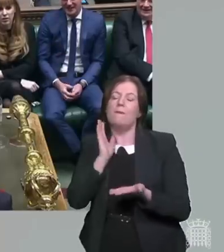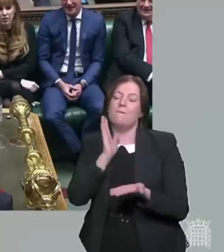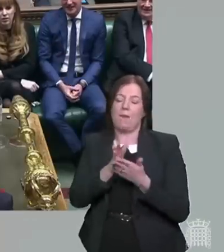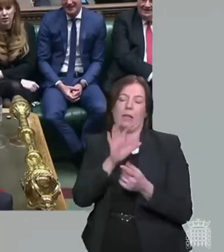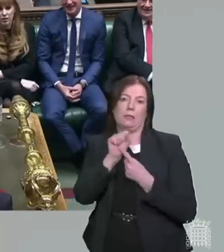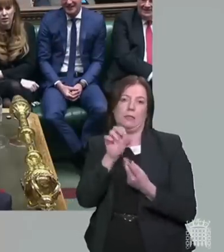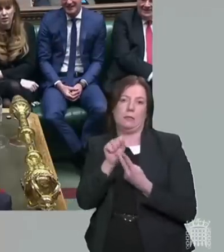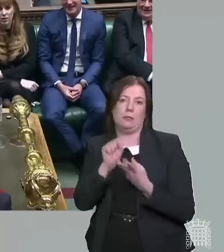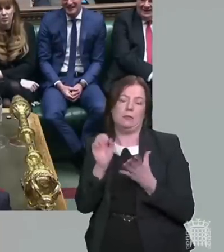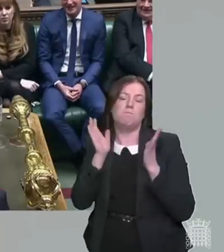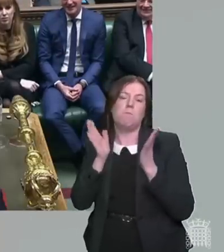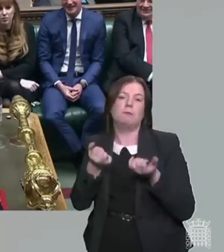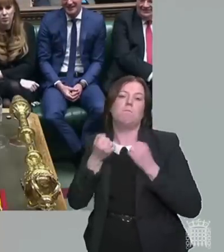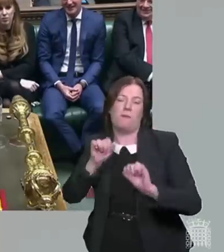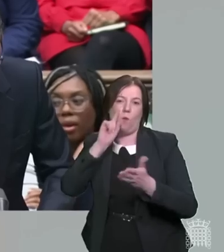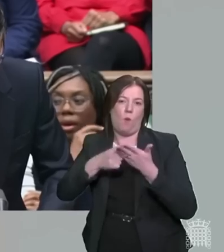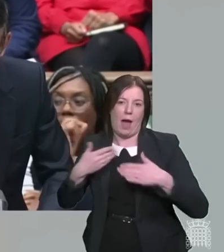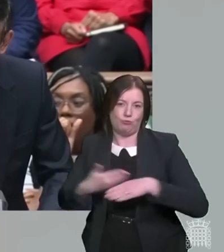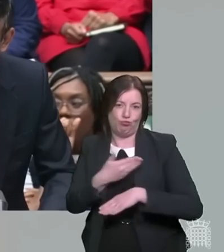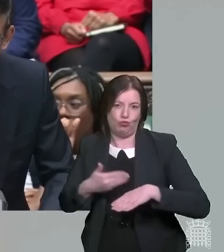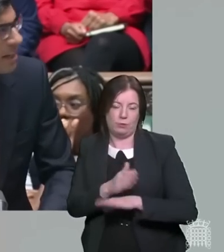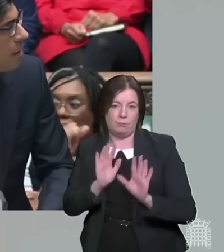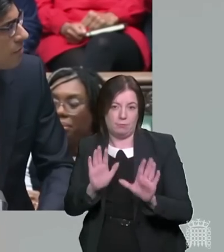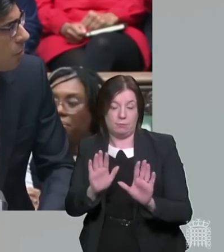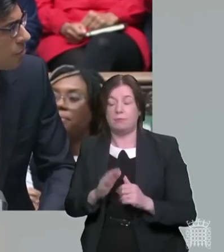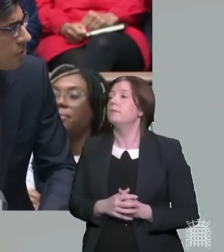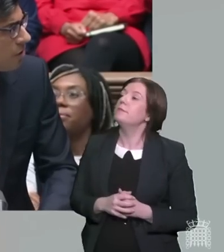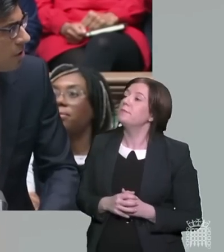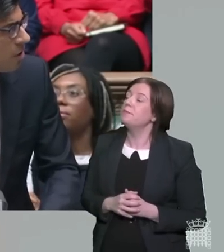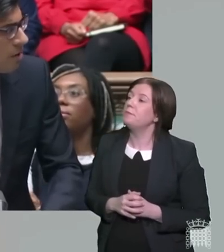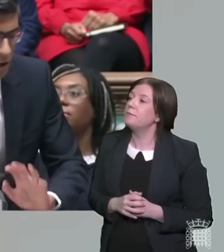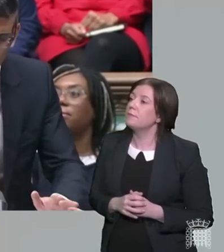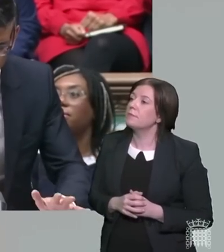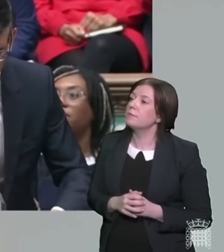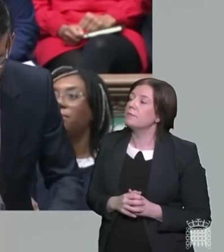let me take a step back. Now, of course,